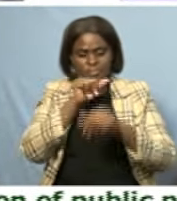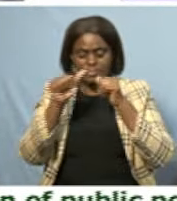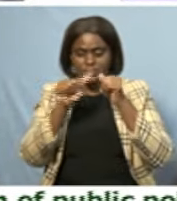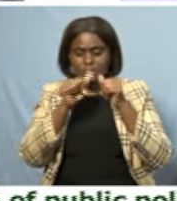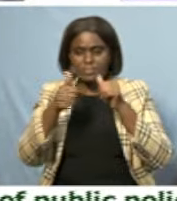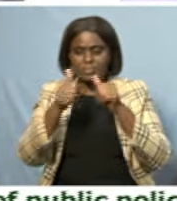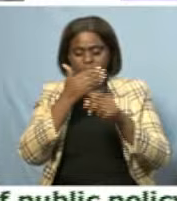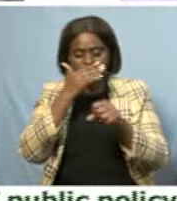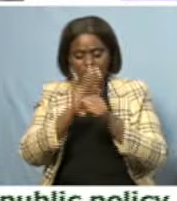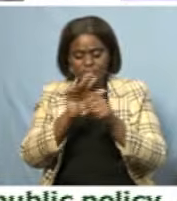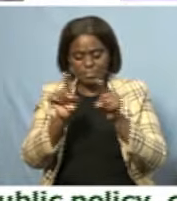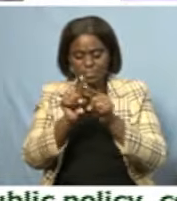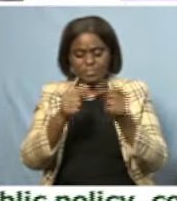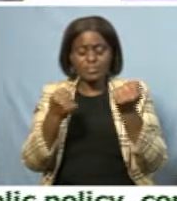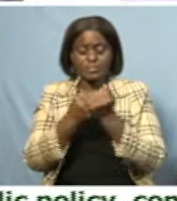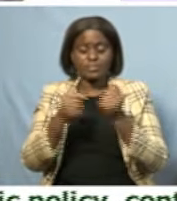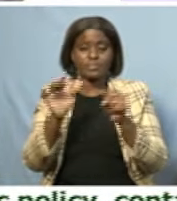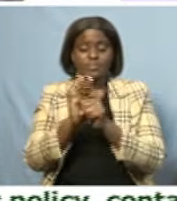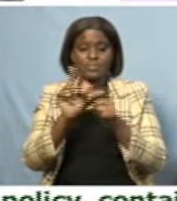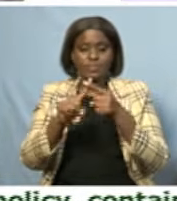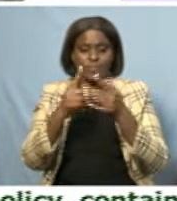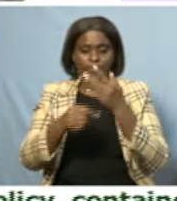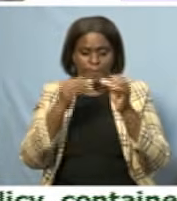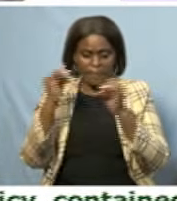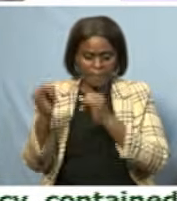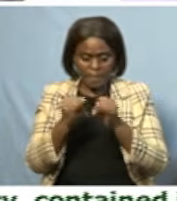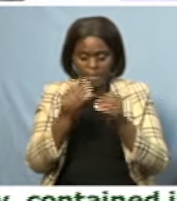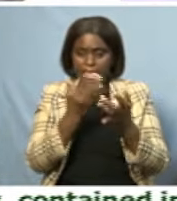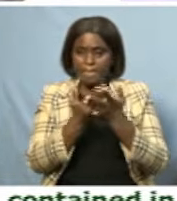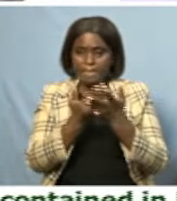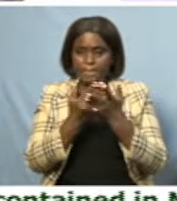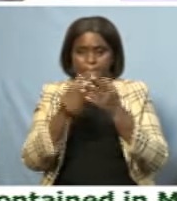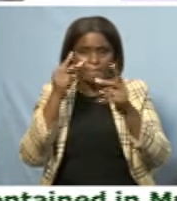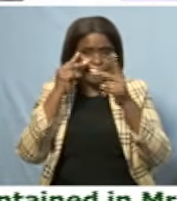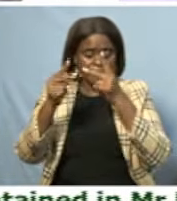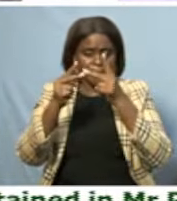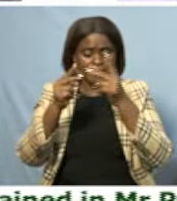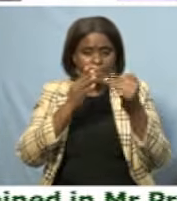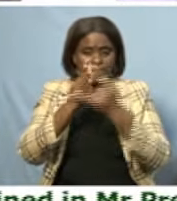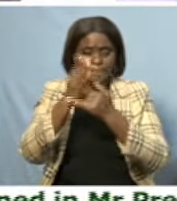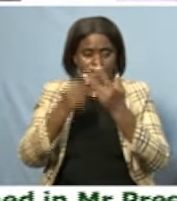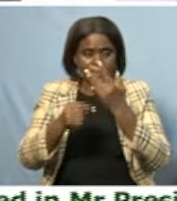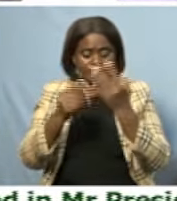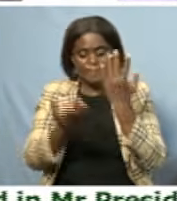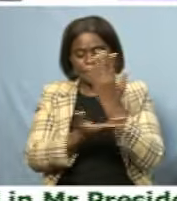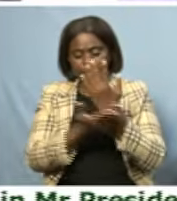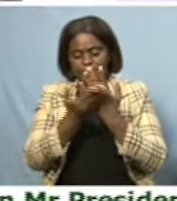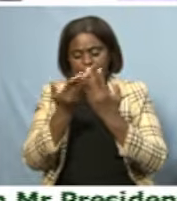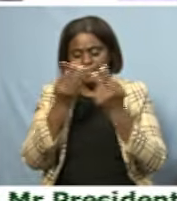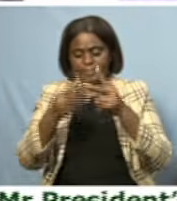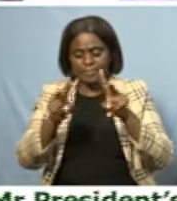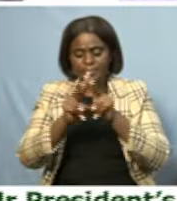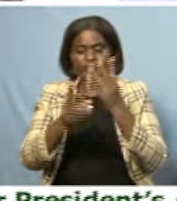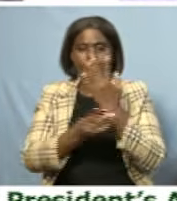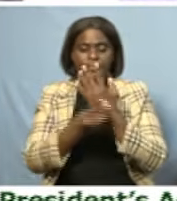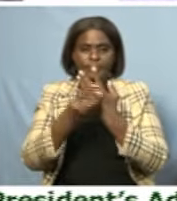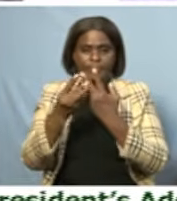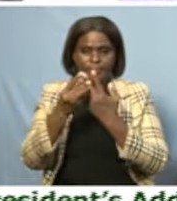Agriculture pledges unwavering support to implement these visions through an enhanced value chain